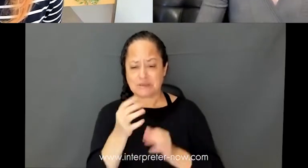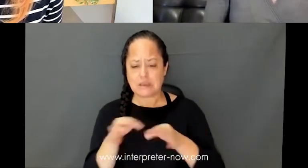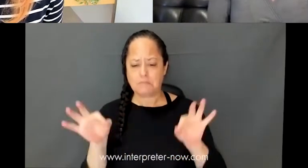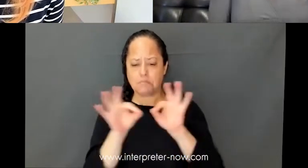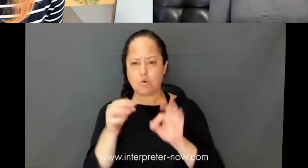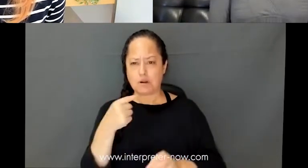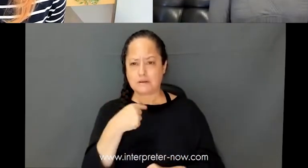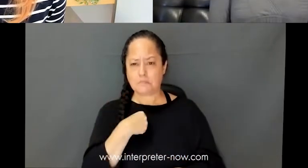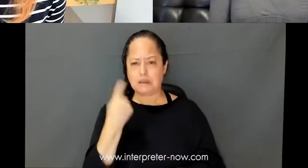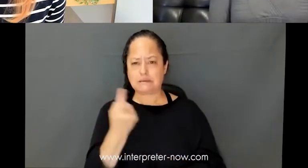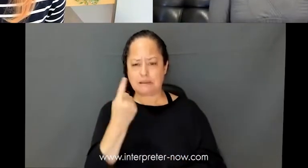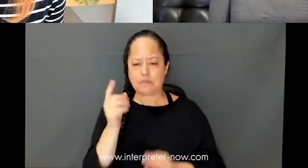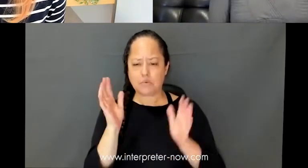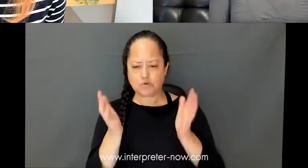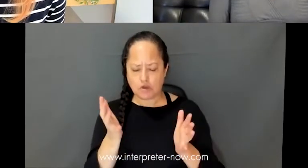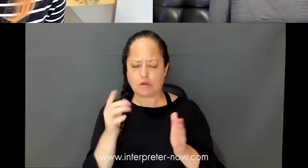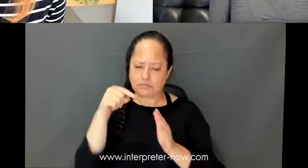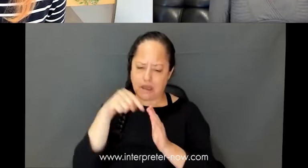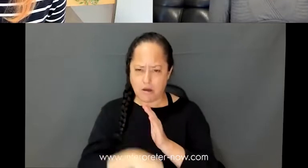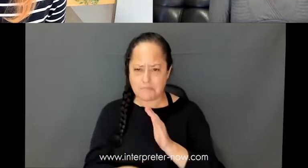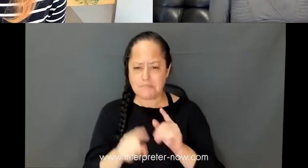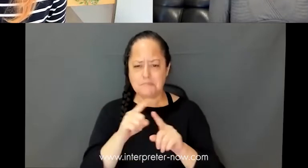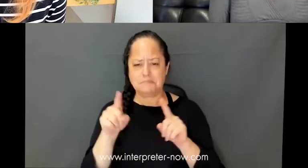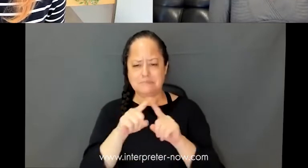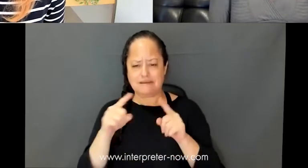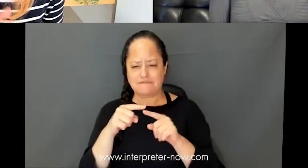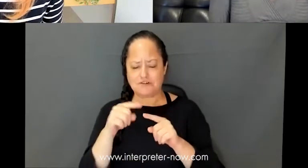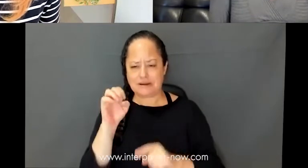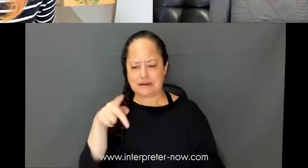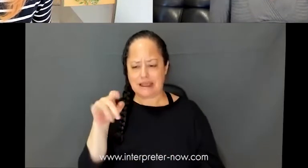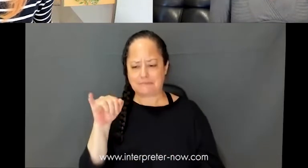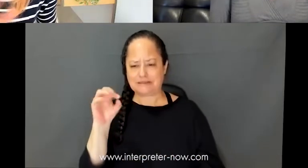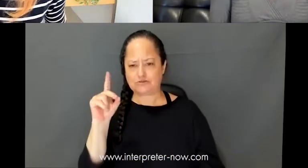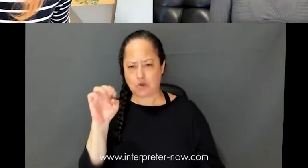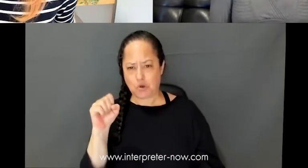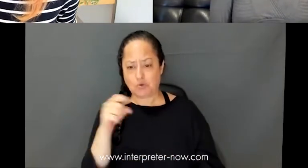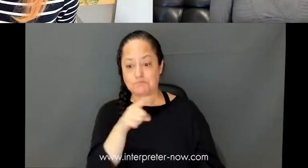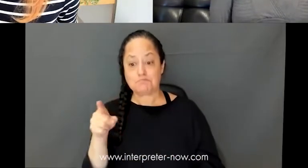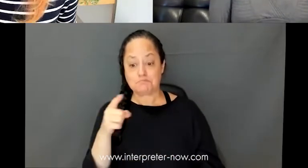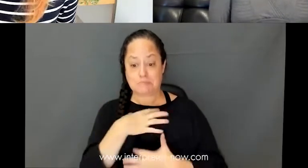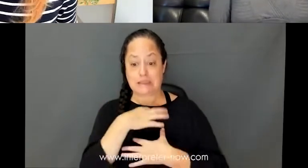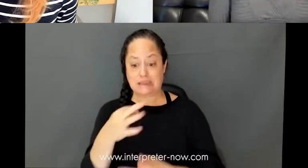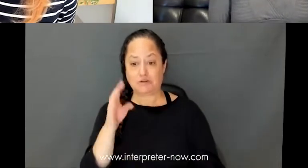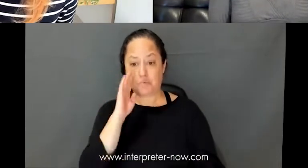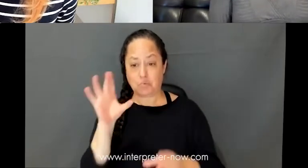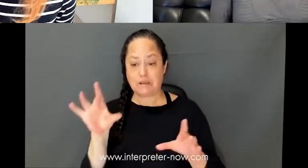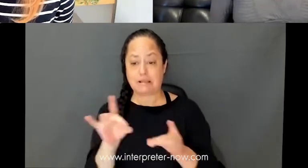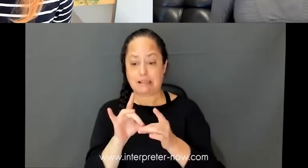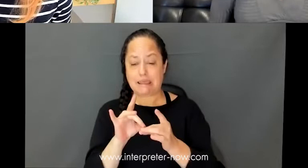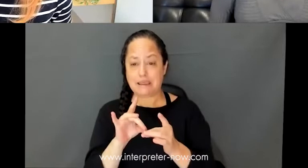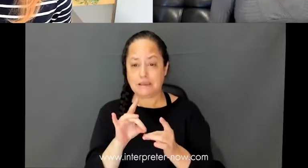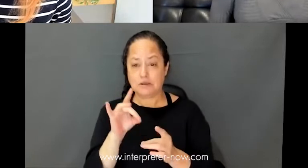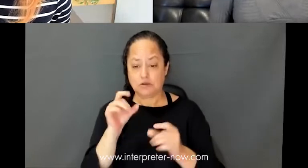and it's something that we've talked quite a bit about in different episodes too. And so if anybody is interested, we'll link in the show notes to